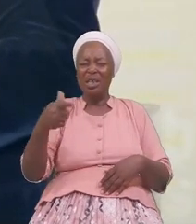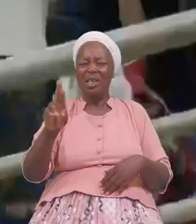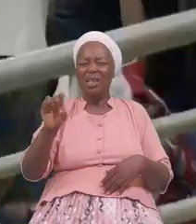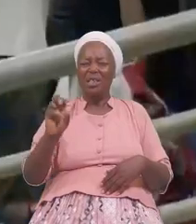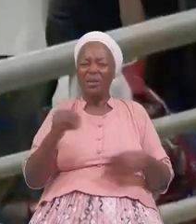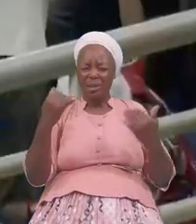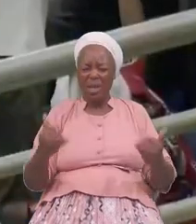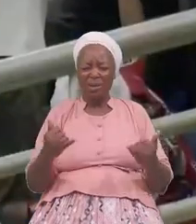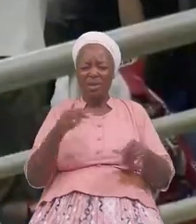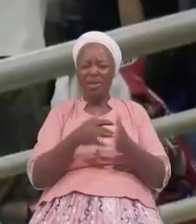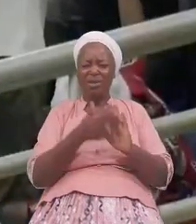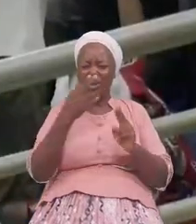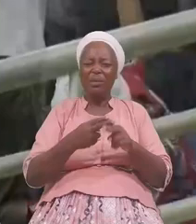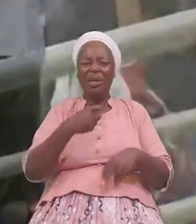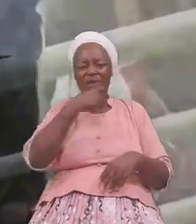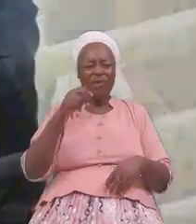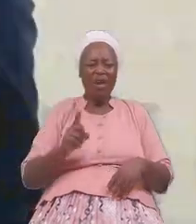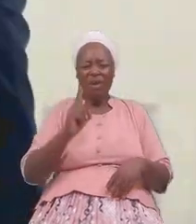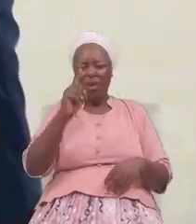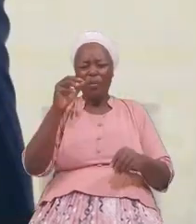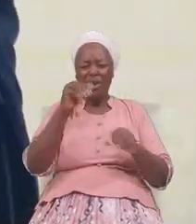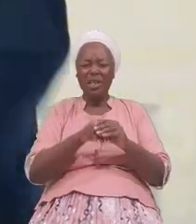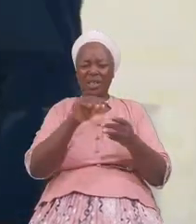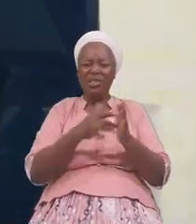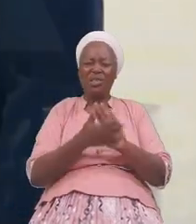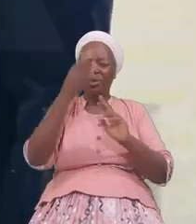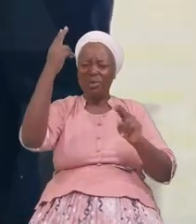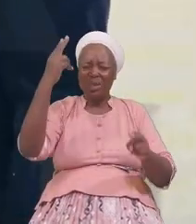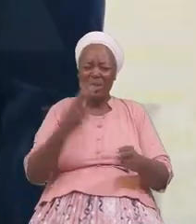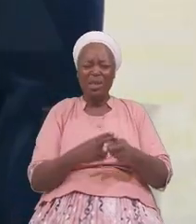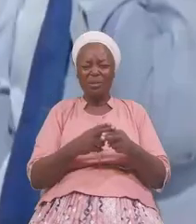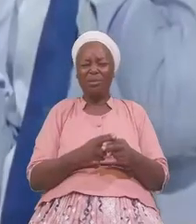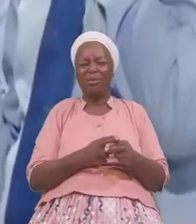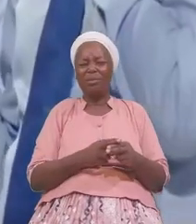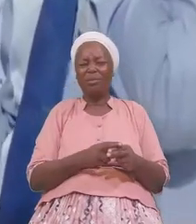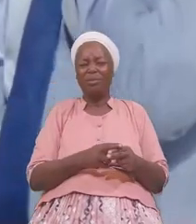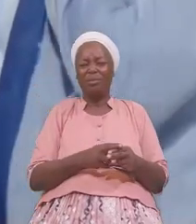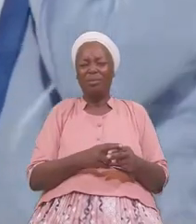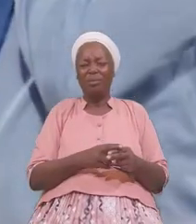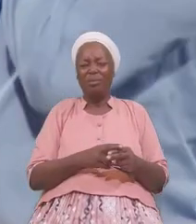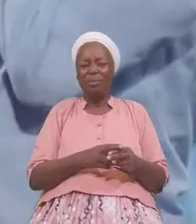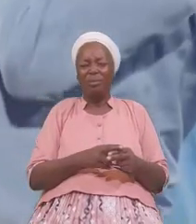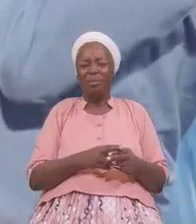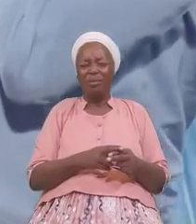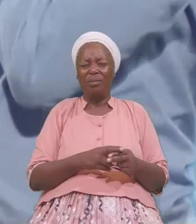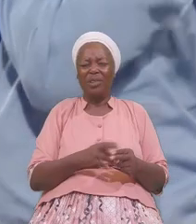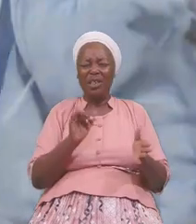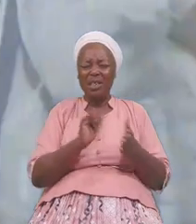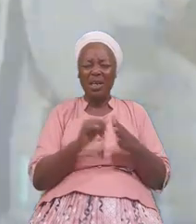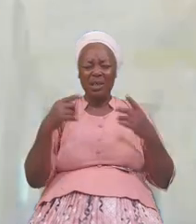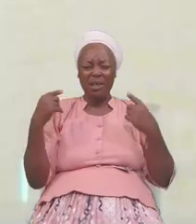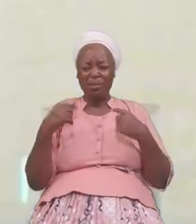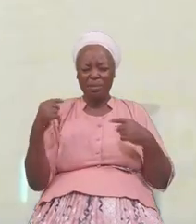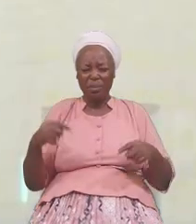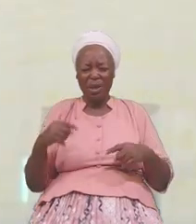now. Dry up in Jesus' name. That pain